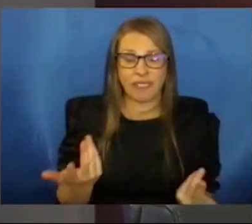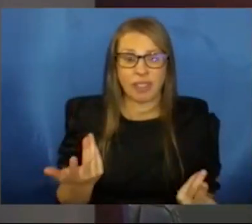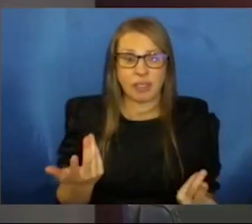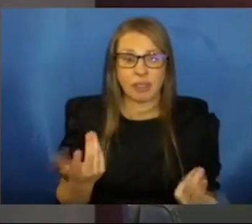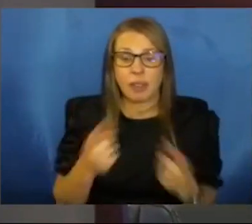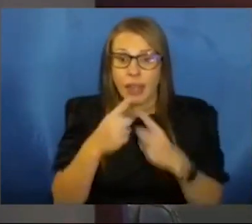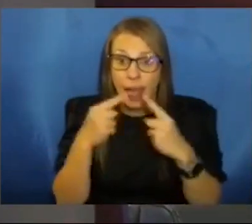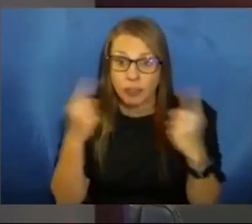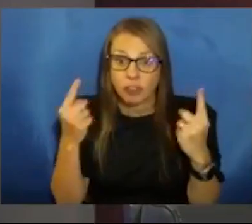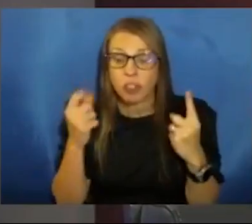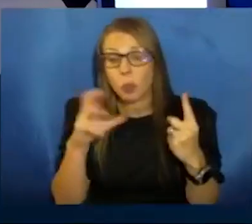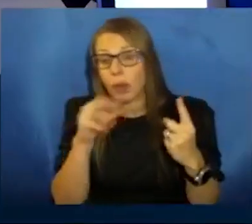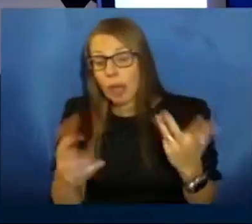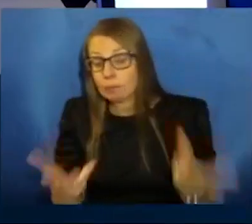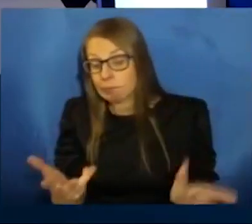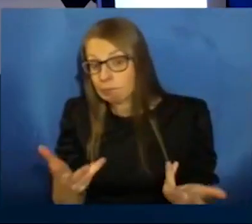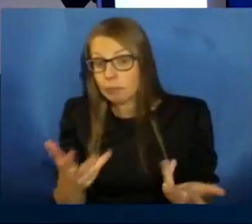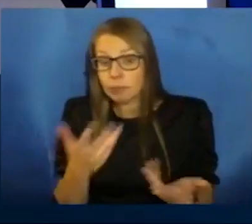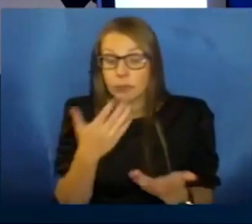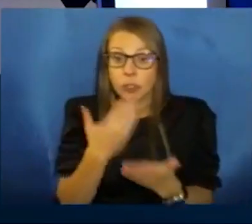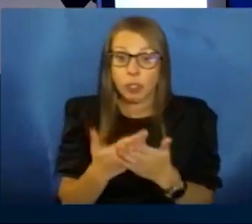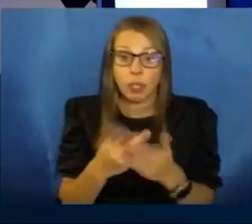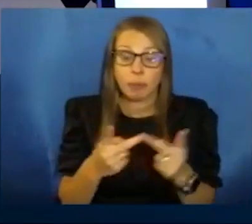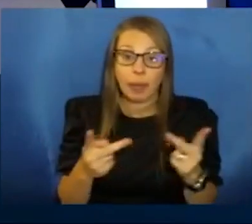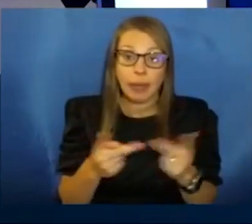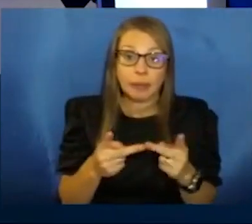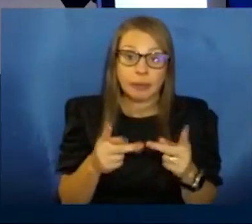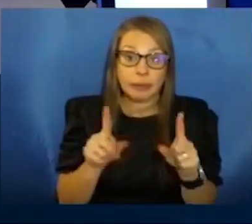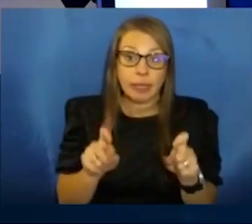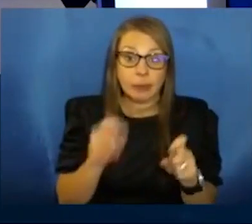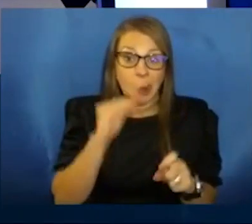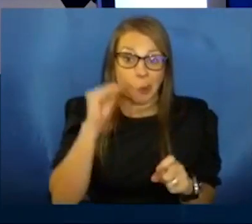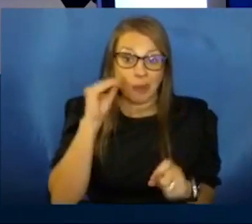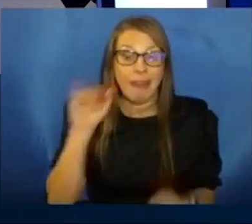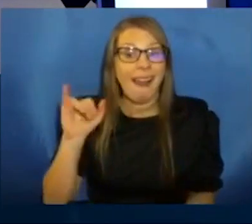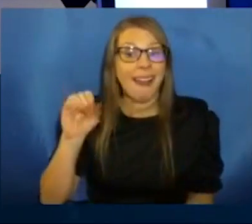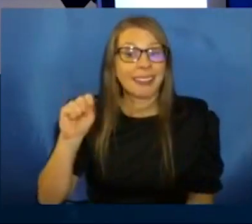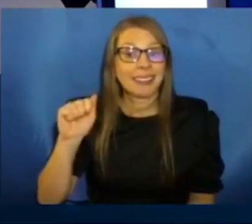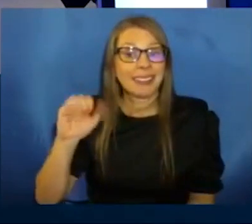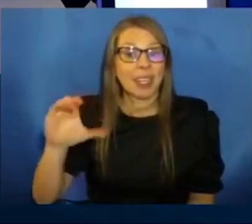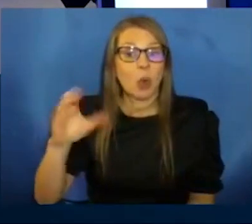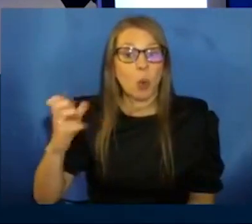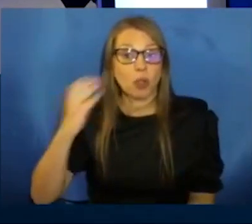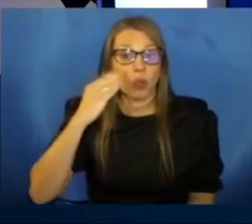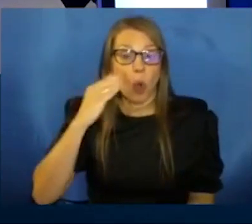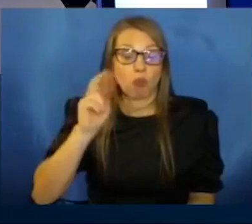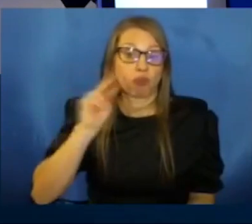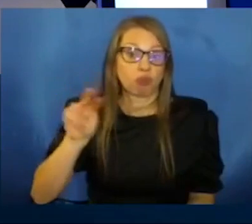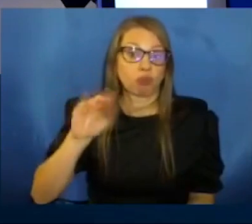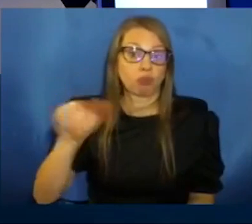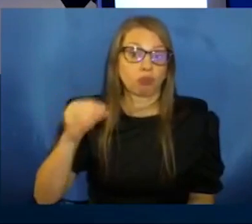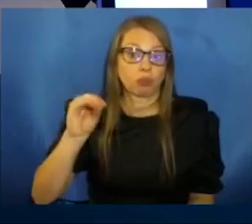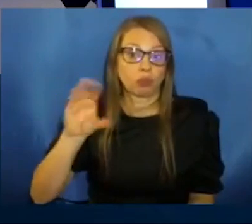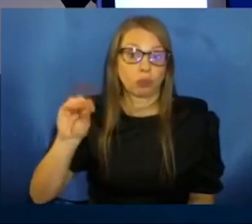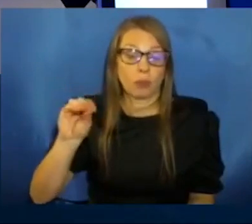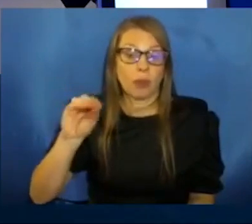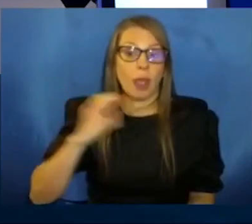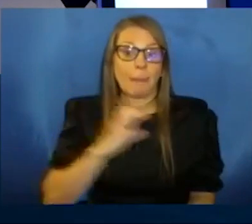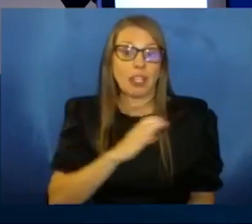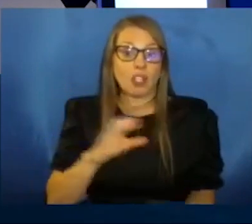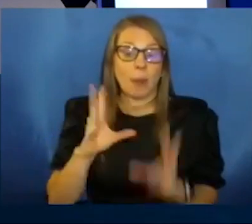for children overall. Thank you both for that. Okay, so Chelsea wants to know, if someone wakes up with upper respiratory symptoms that